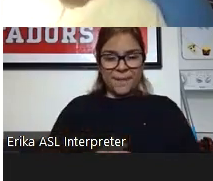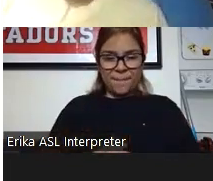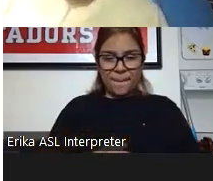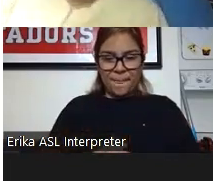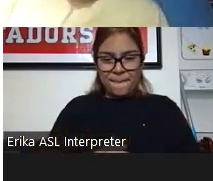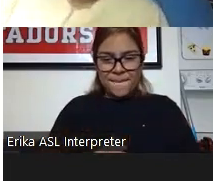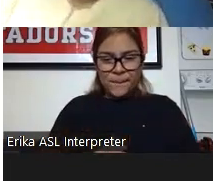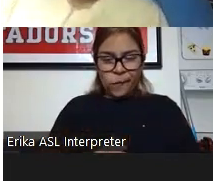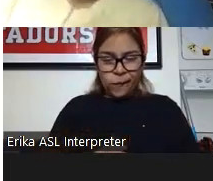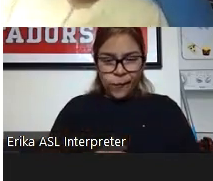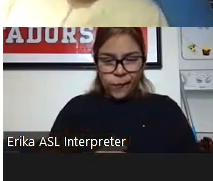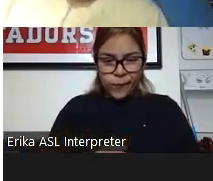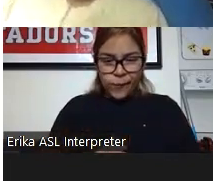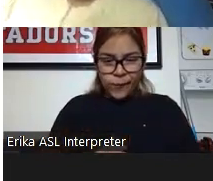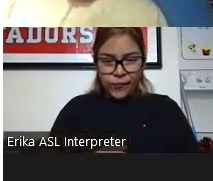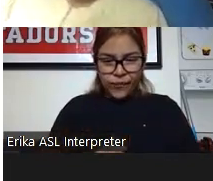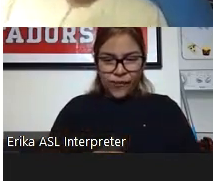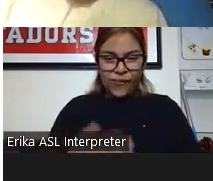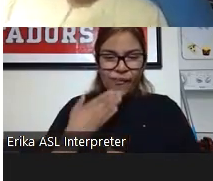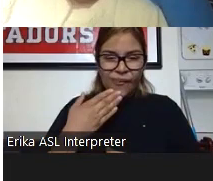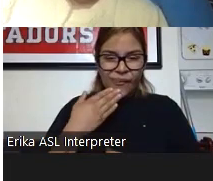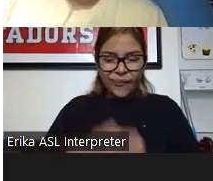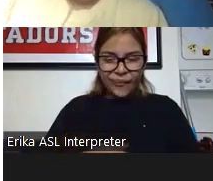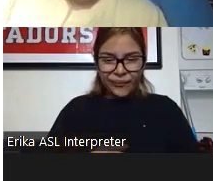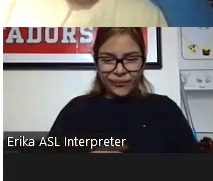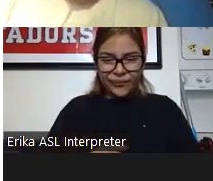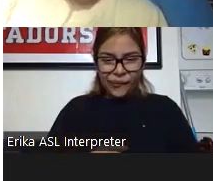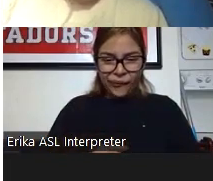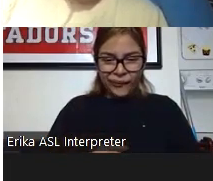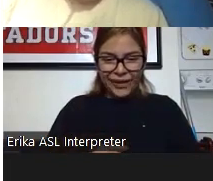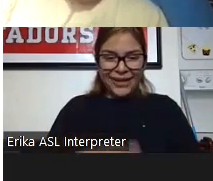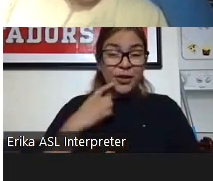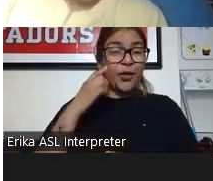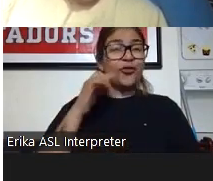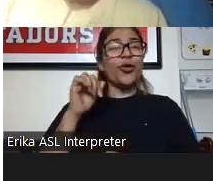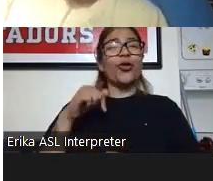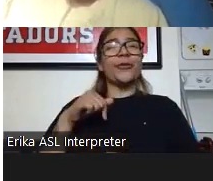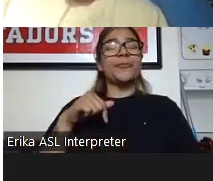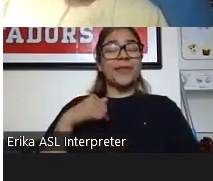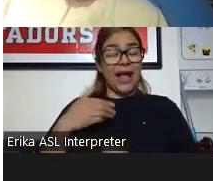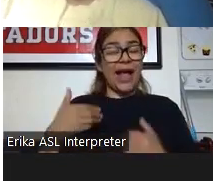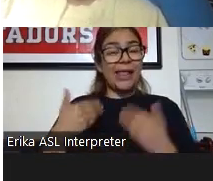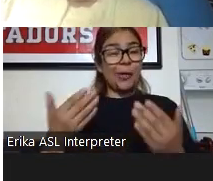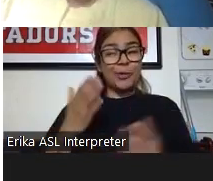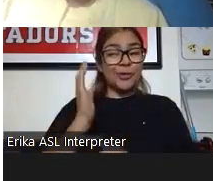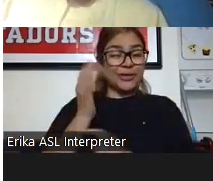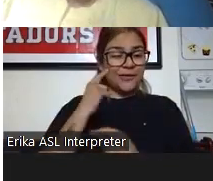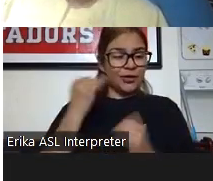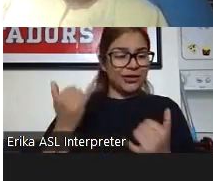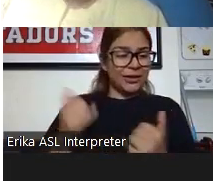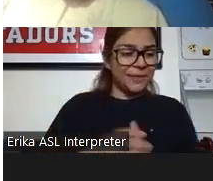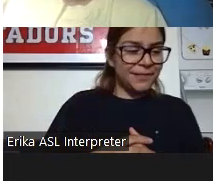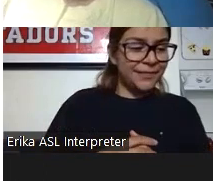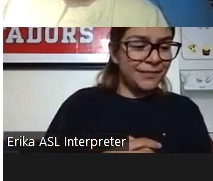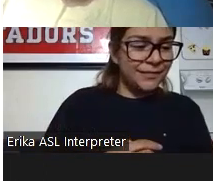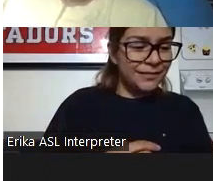you. Thank you. And thank you for letting me present today. Hello, everybody. My name is